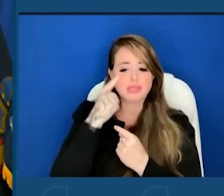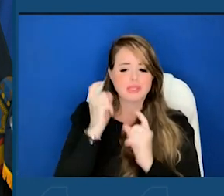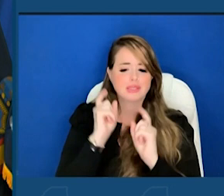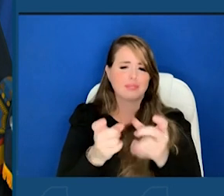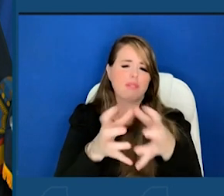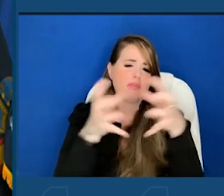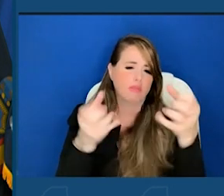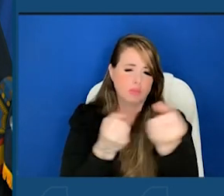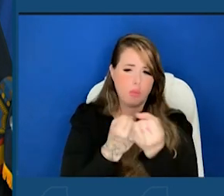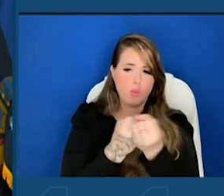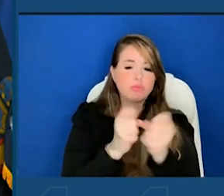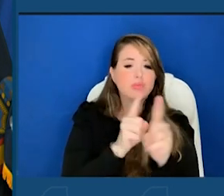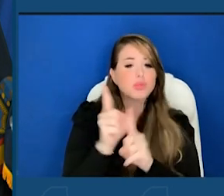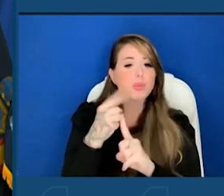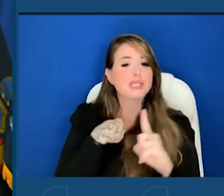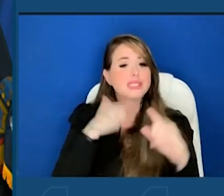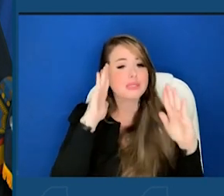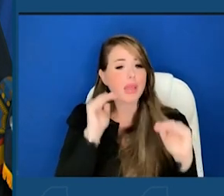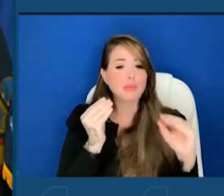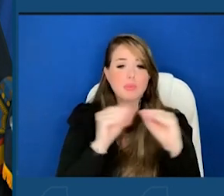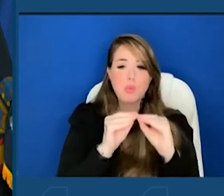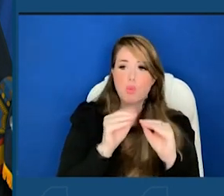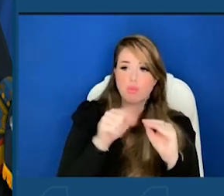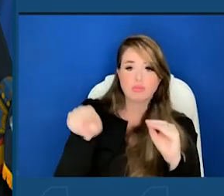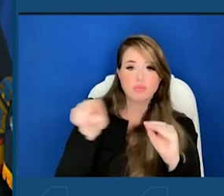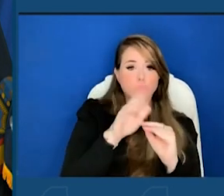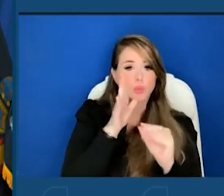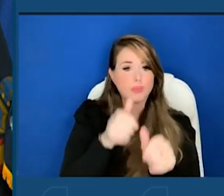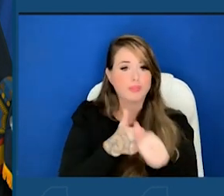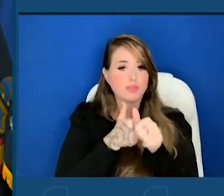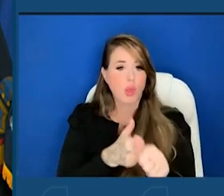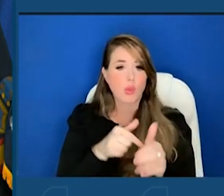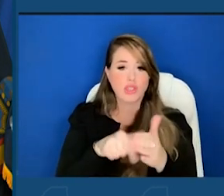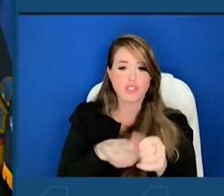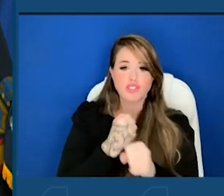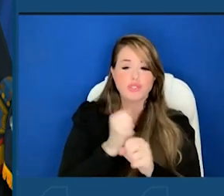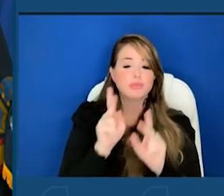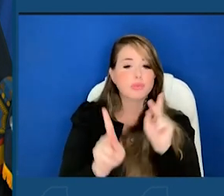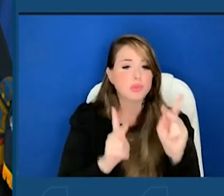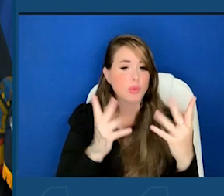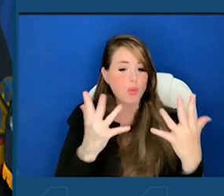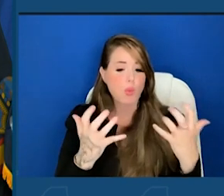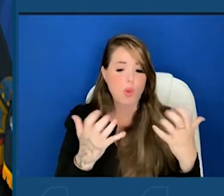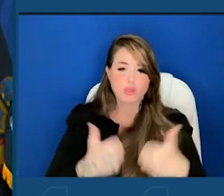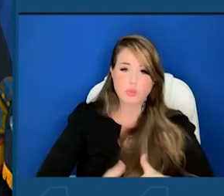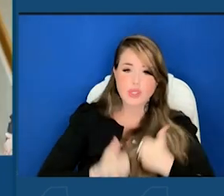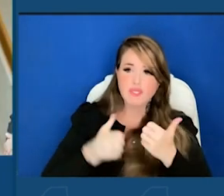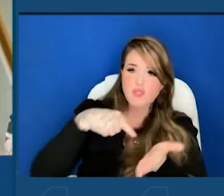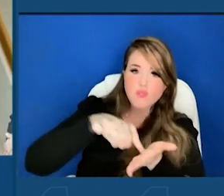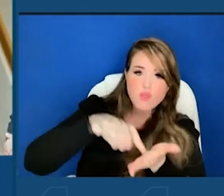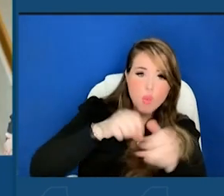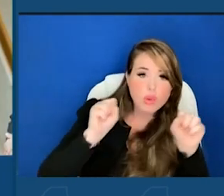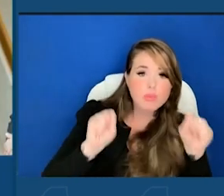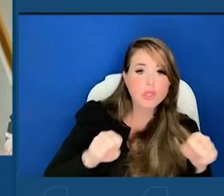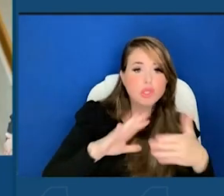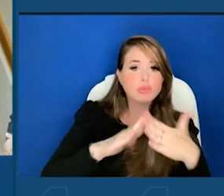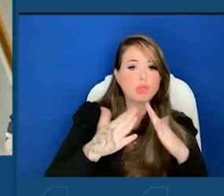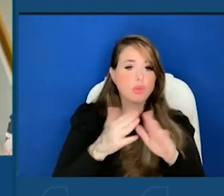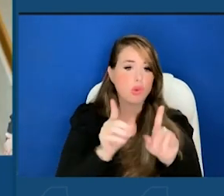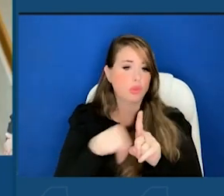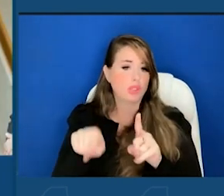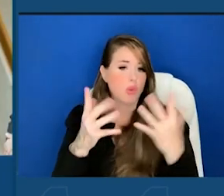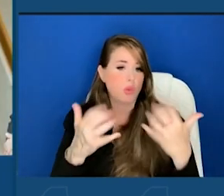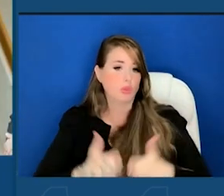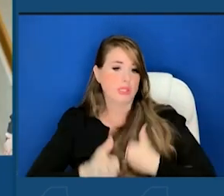I also expect others to follow suit this year. So people want to live in an affordable community, but they also want to live in a